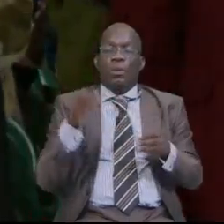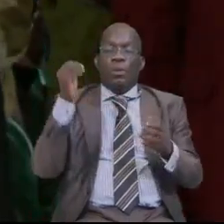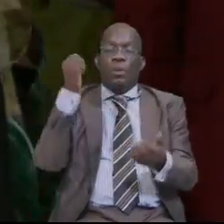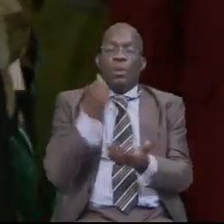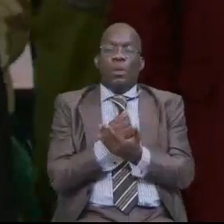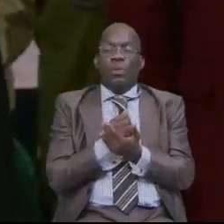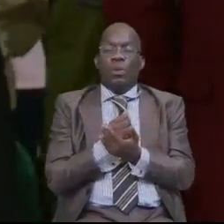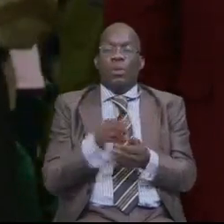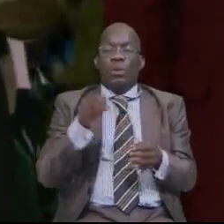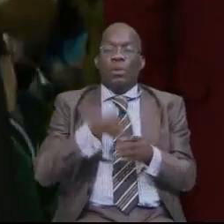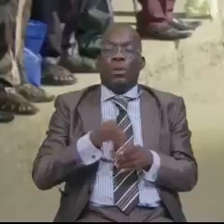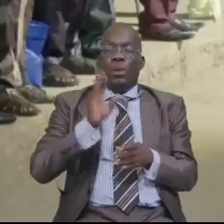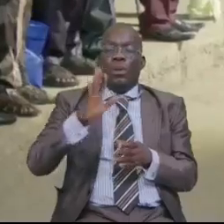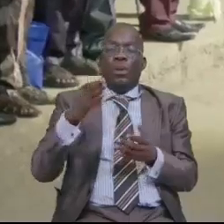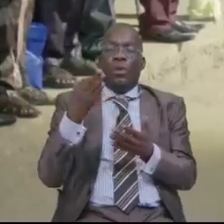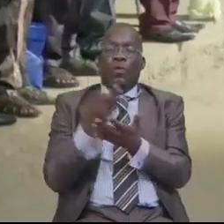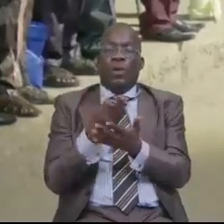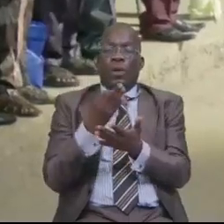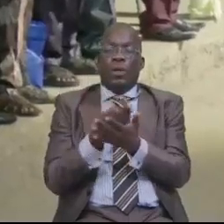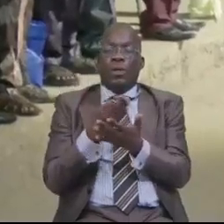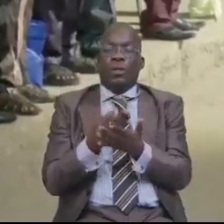Amen in your finances.